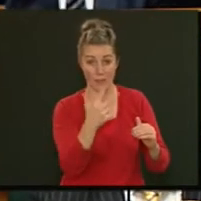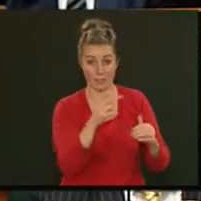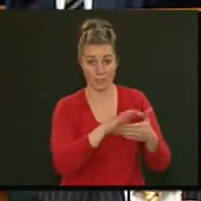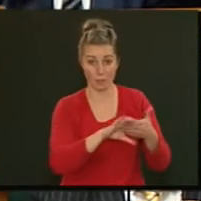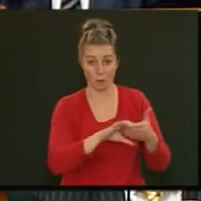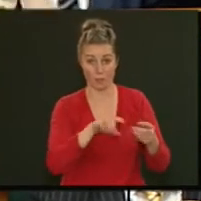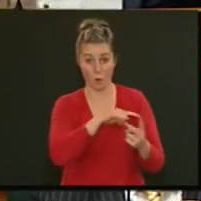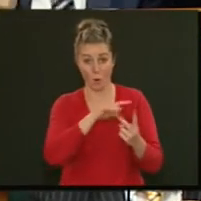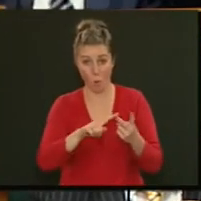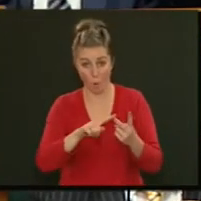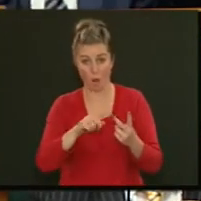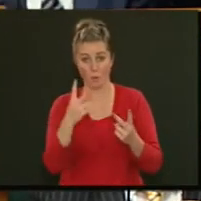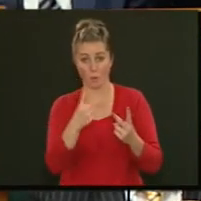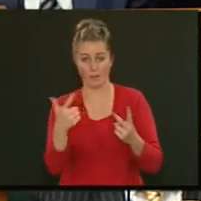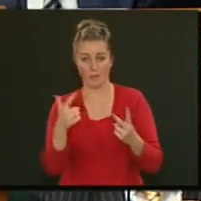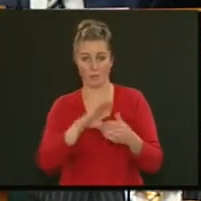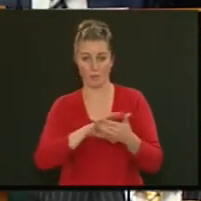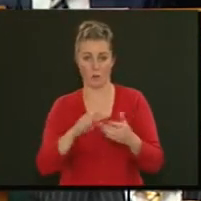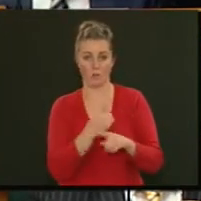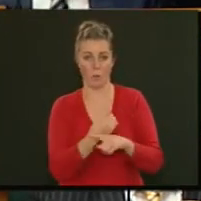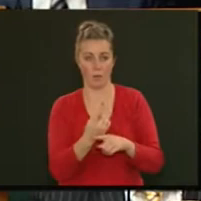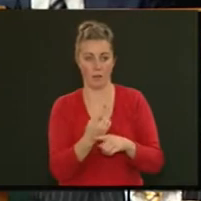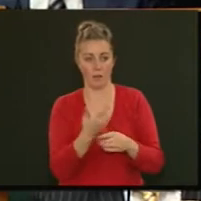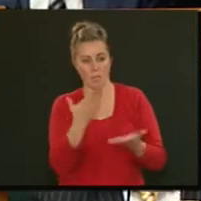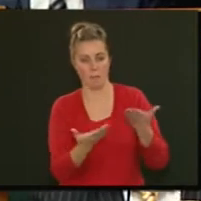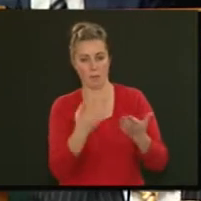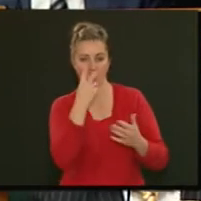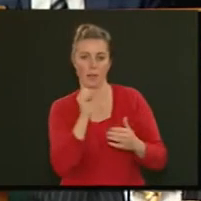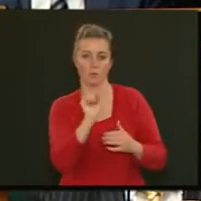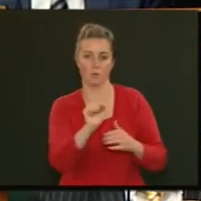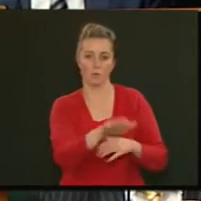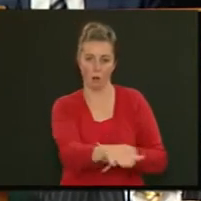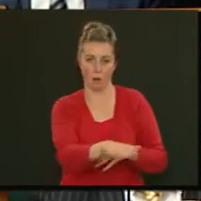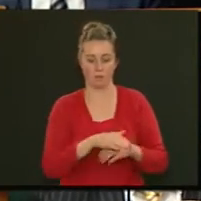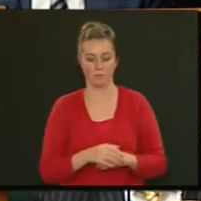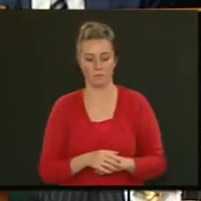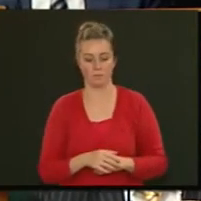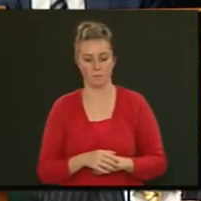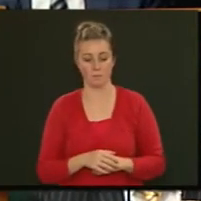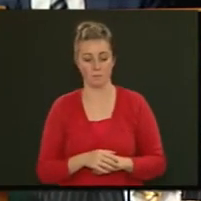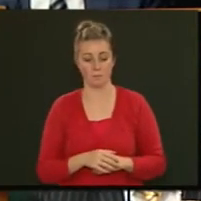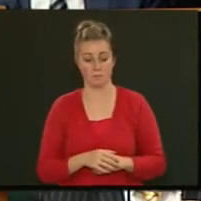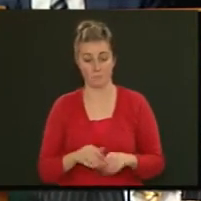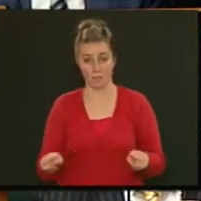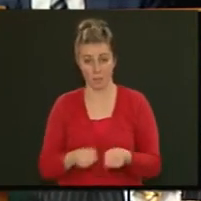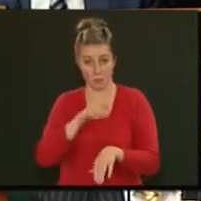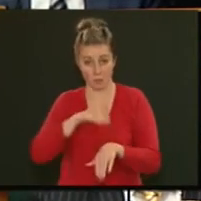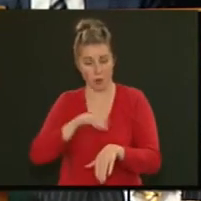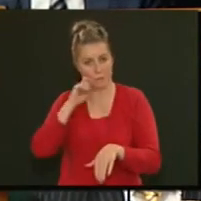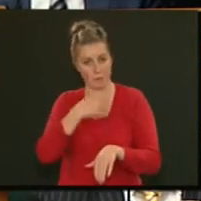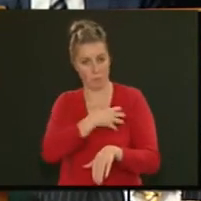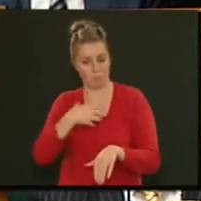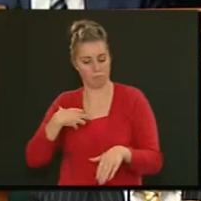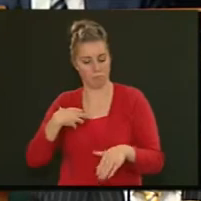or $27 per week, depending on the age of the child. At the same time, the government will complete its